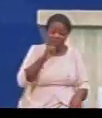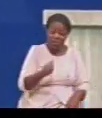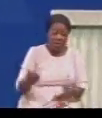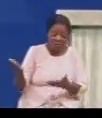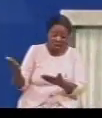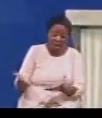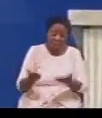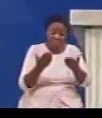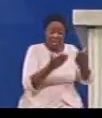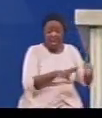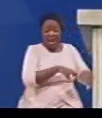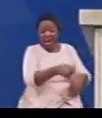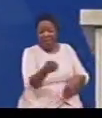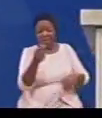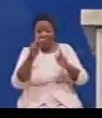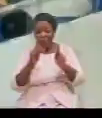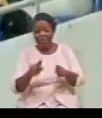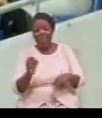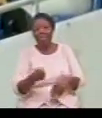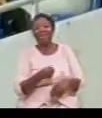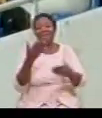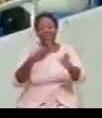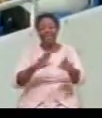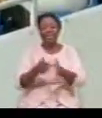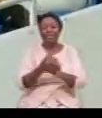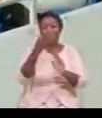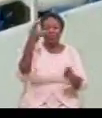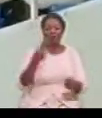carry another person's death.